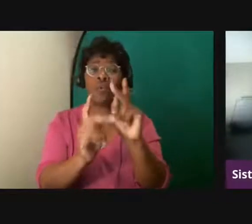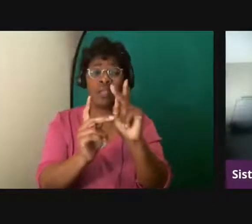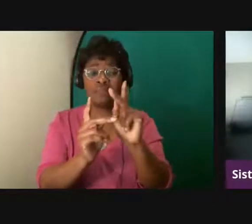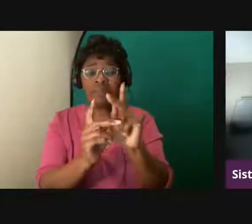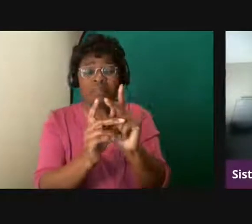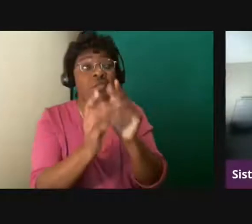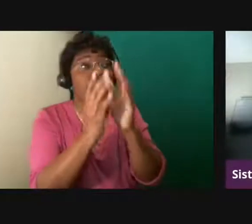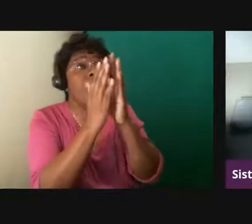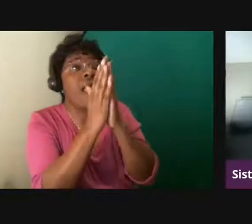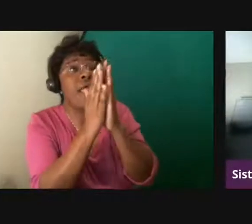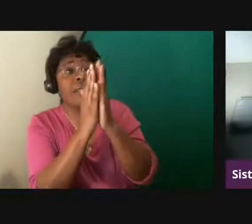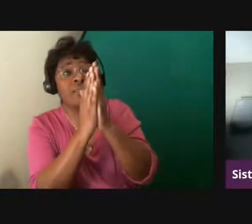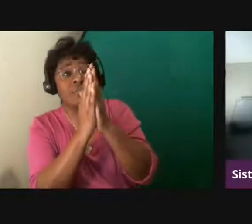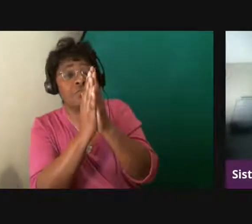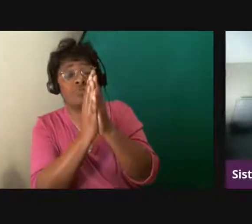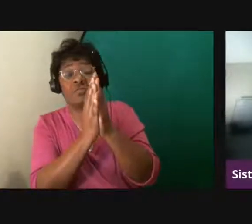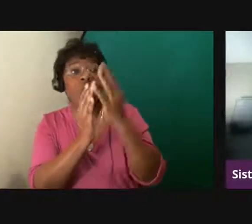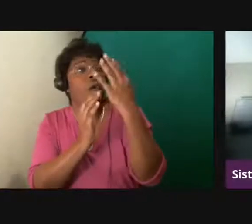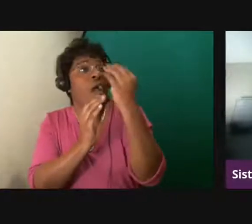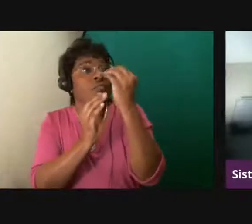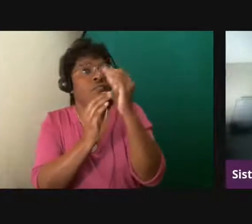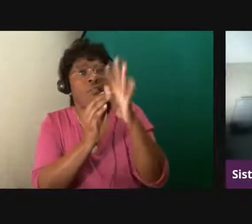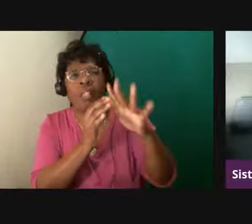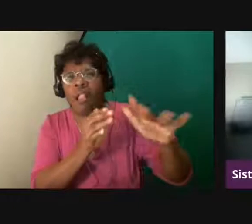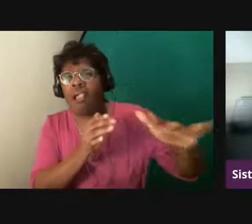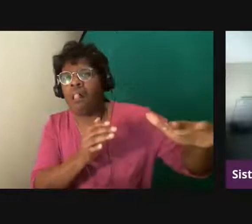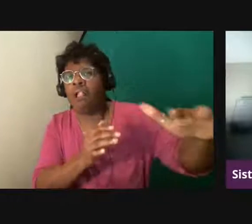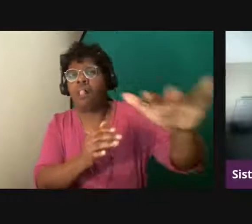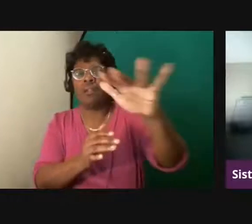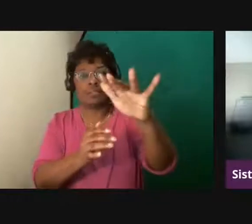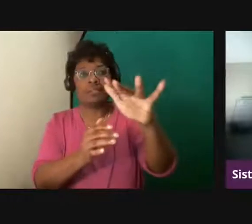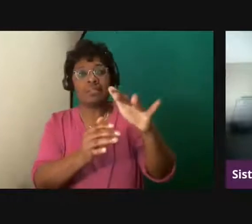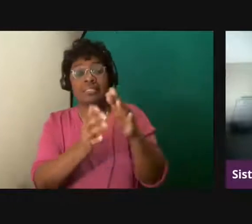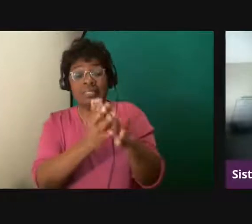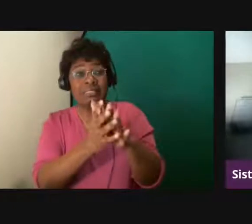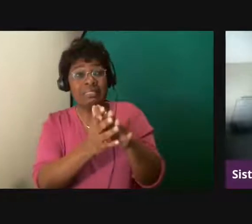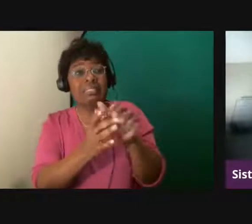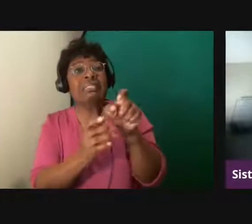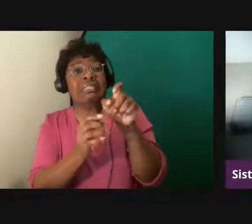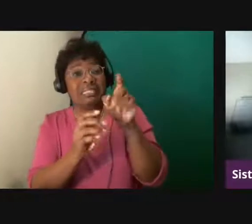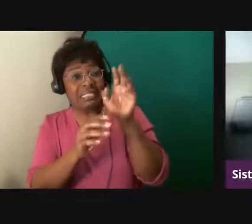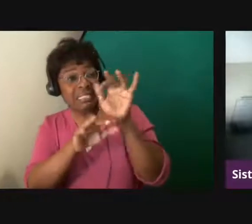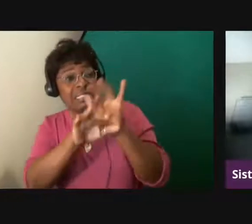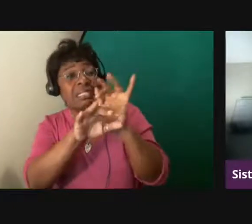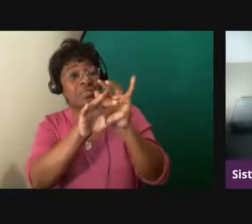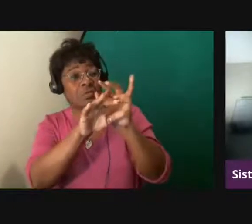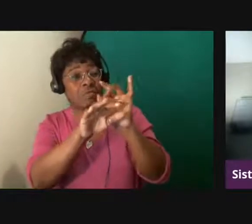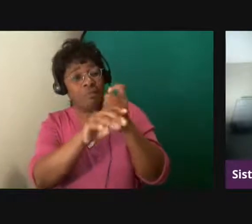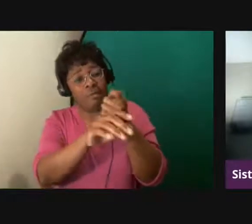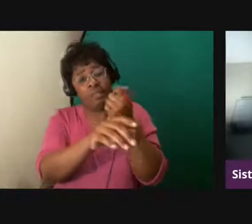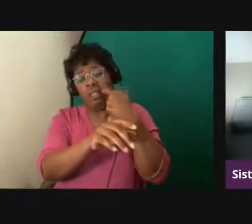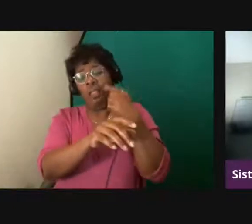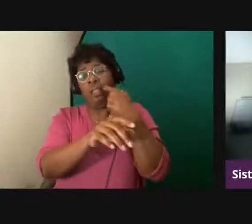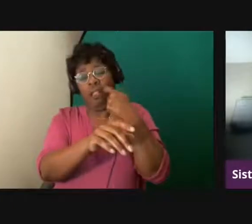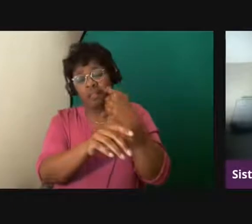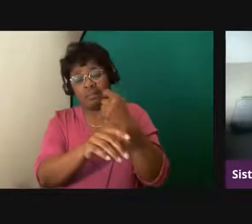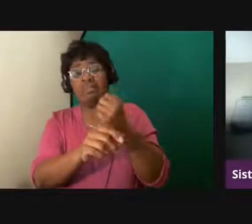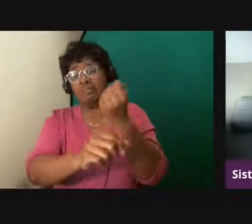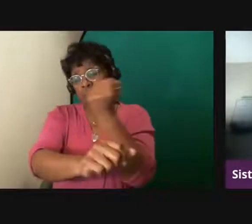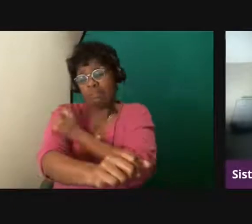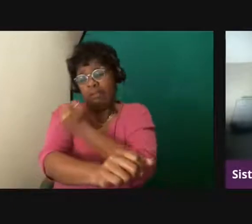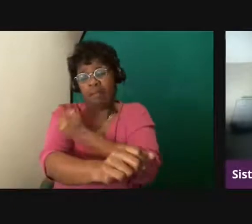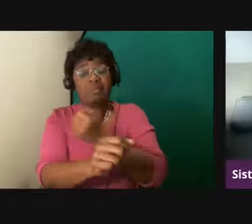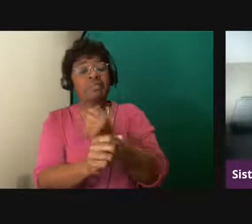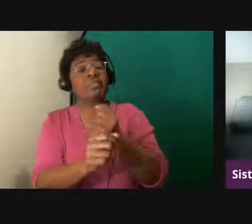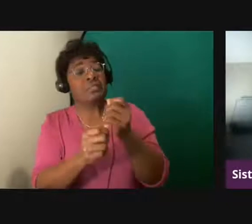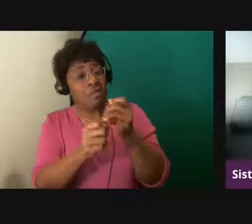Father God, I ask that you go to the street corners right now, Father God, and touch those prostitutes, Father God. Touch the drug addicts right now, Father God. Touch the drug